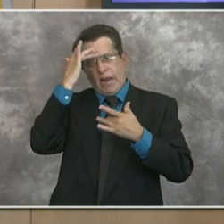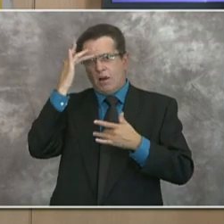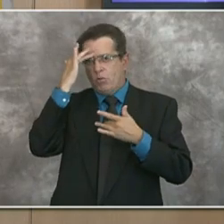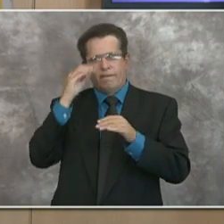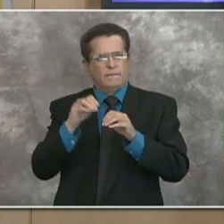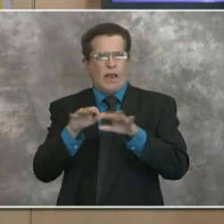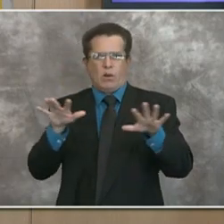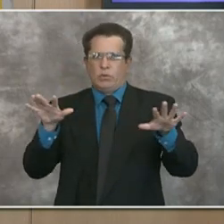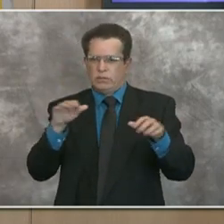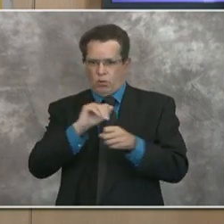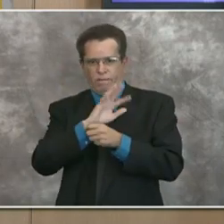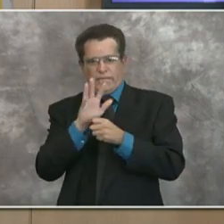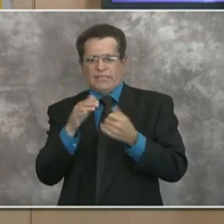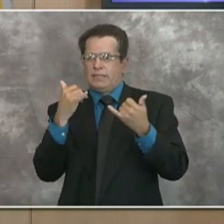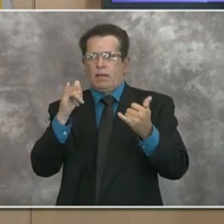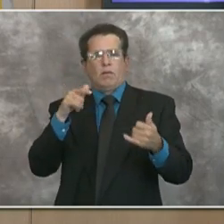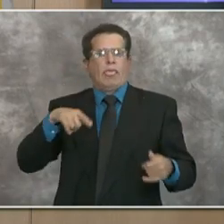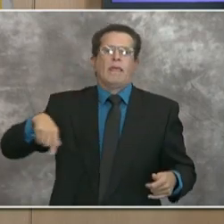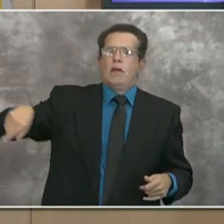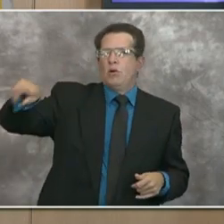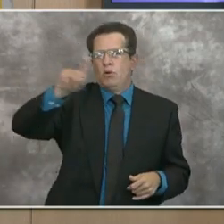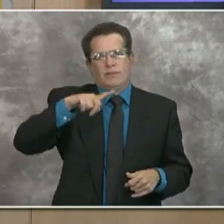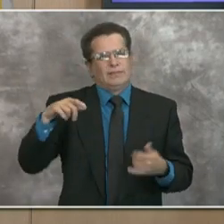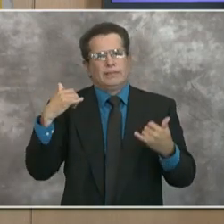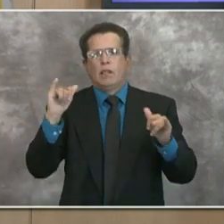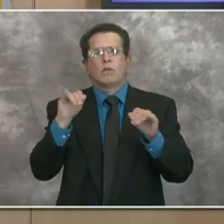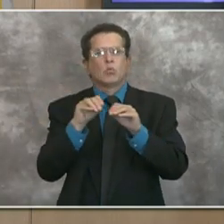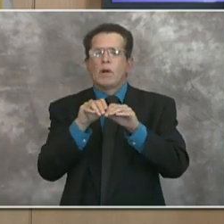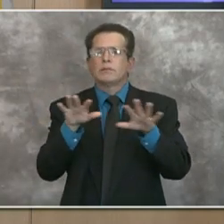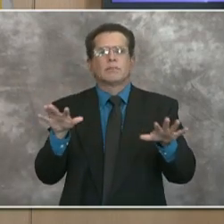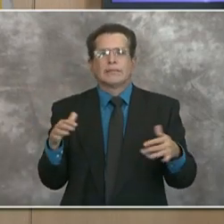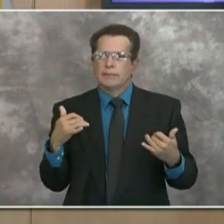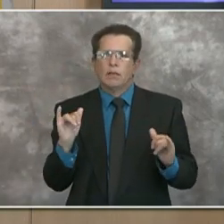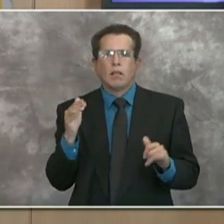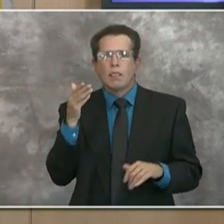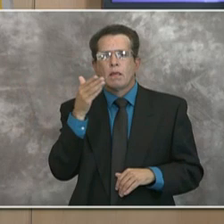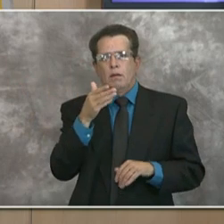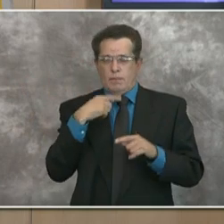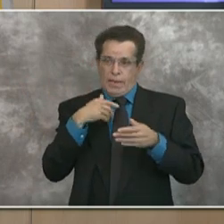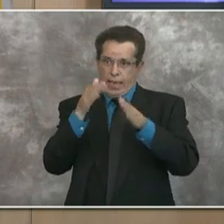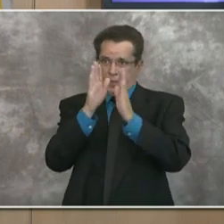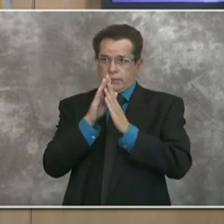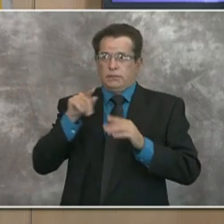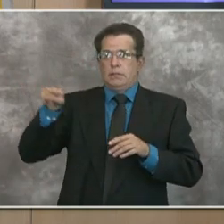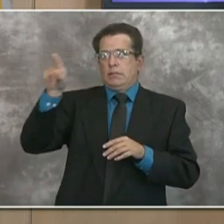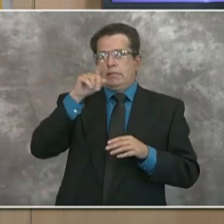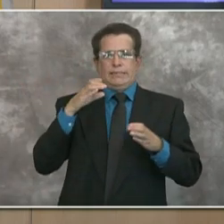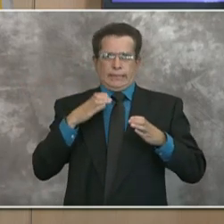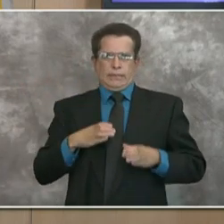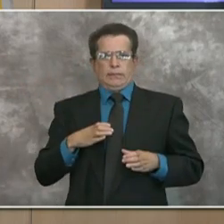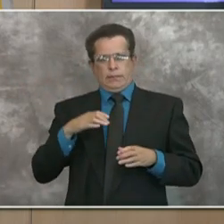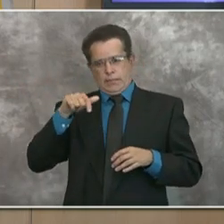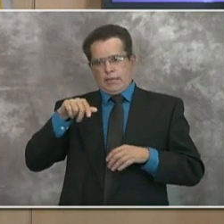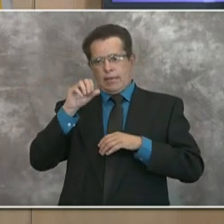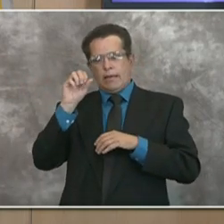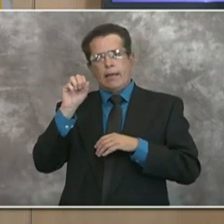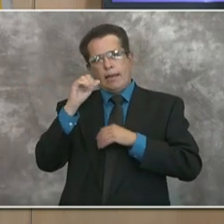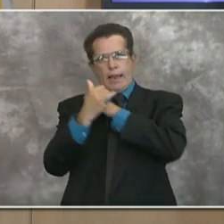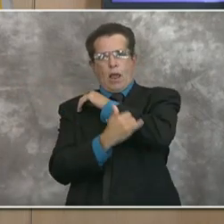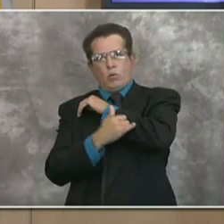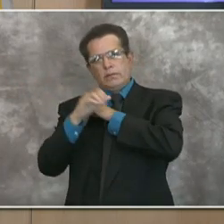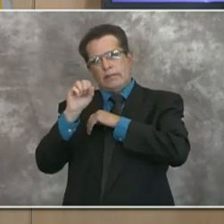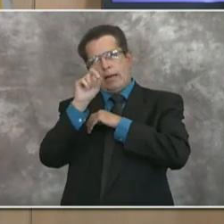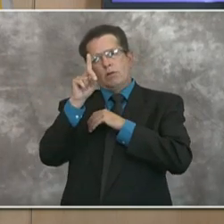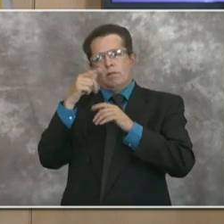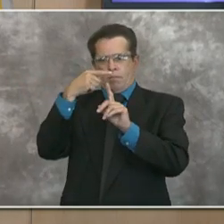there, that is still being transmitted. But we realized, we asked the citizens of San Diego County to give us a month of April to try to